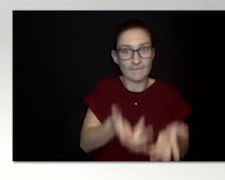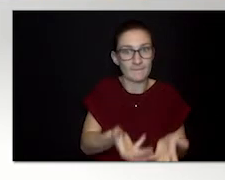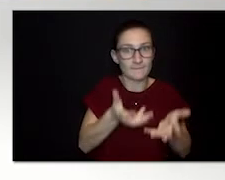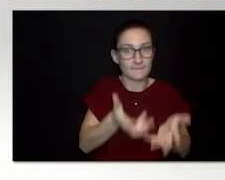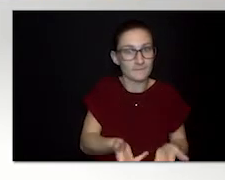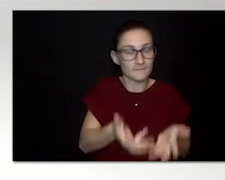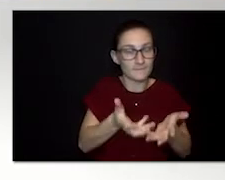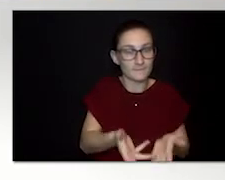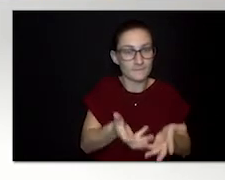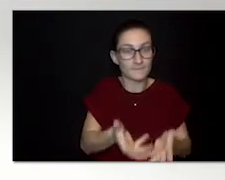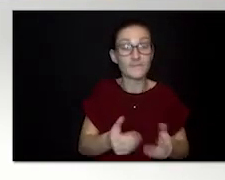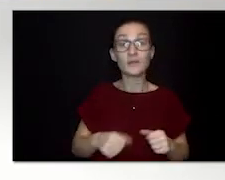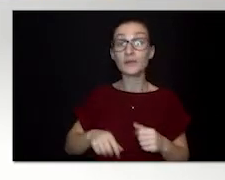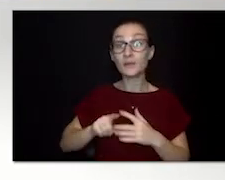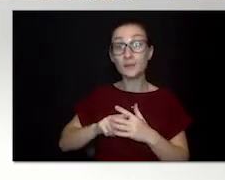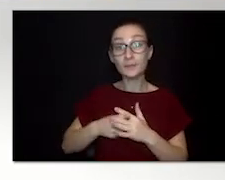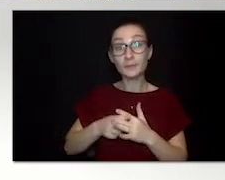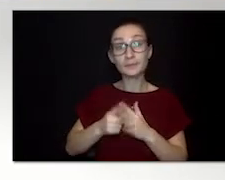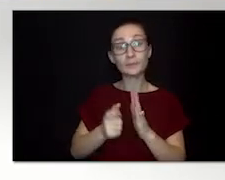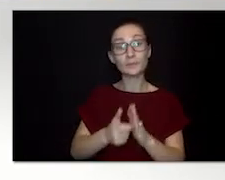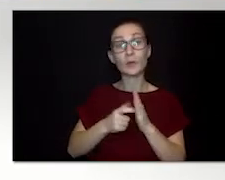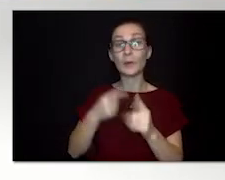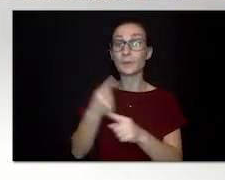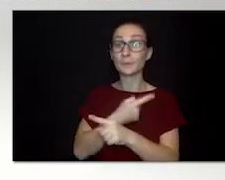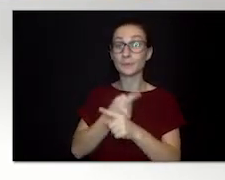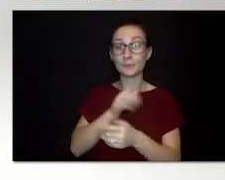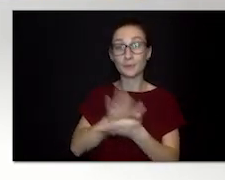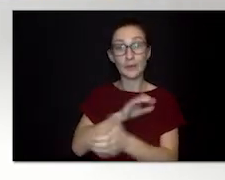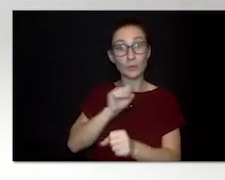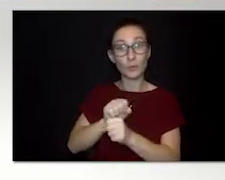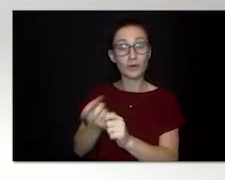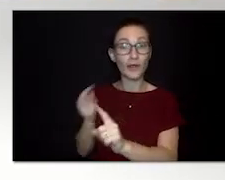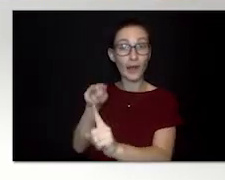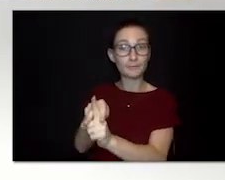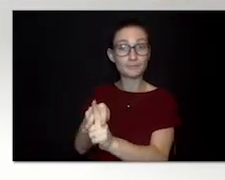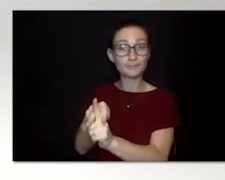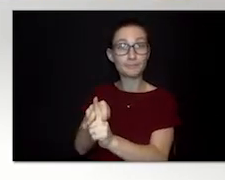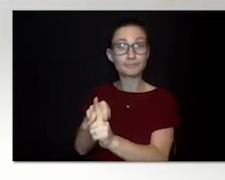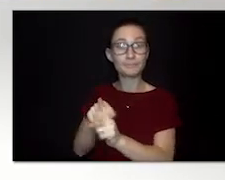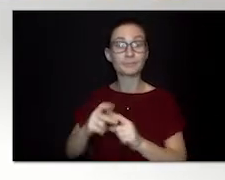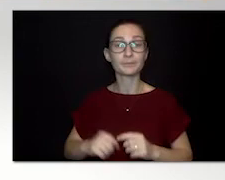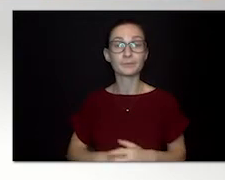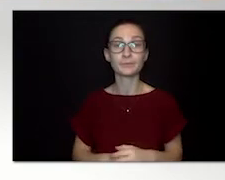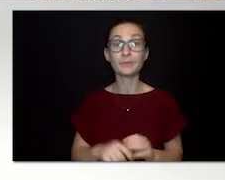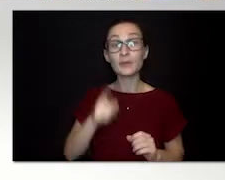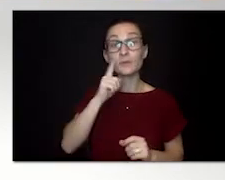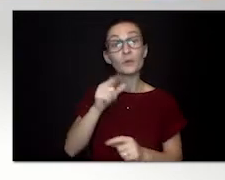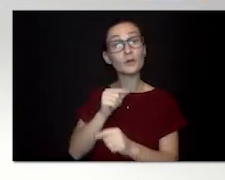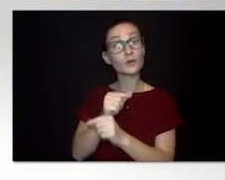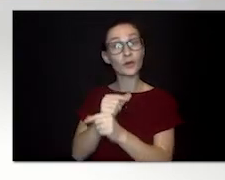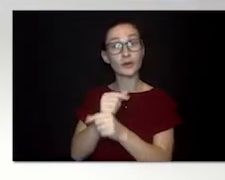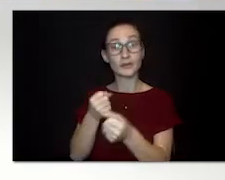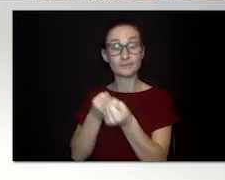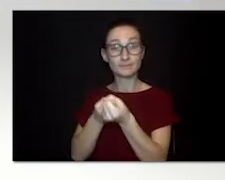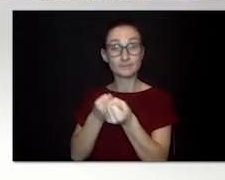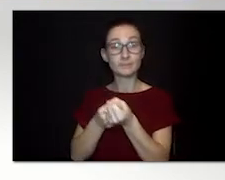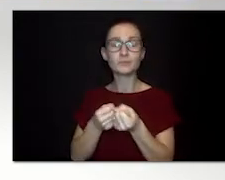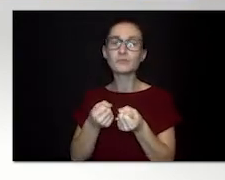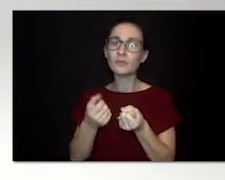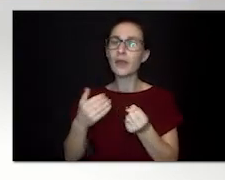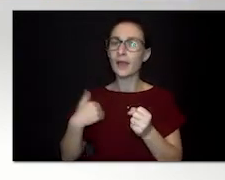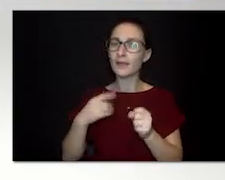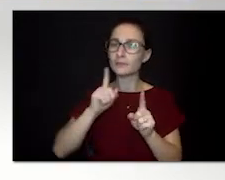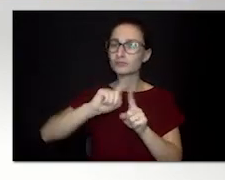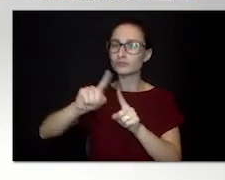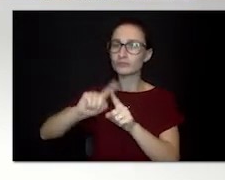is required. So at the beginning, you have to file the appropriate paperwork with the court. For guardian advocacy, there are